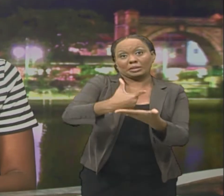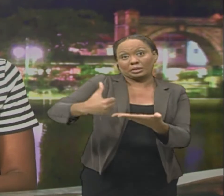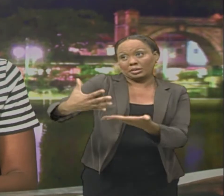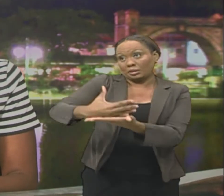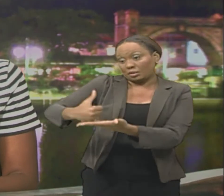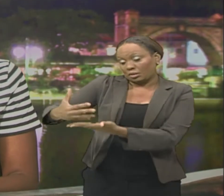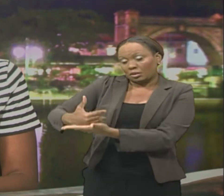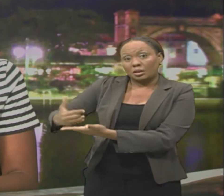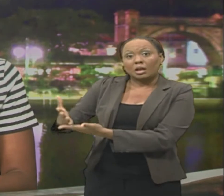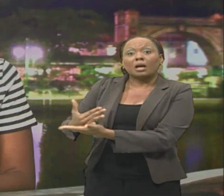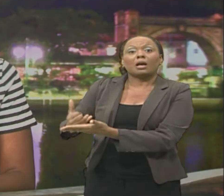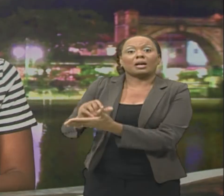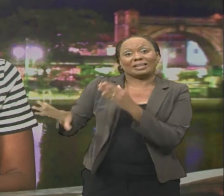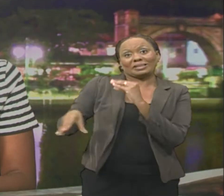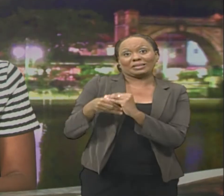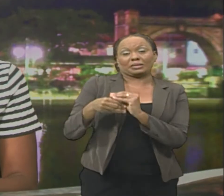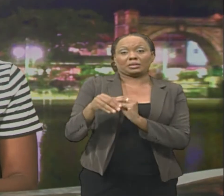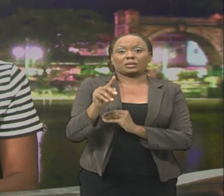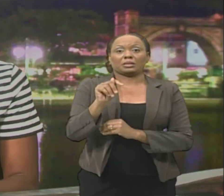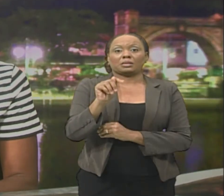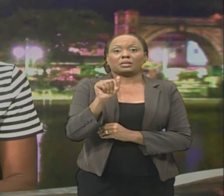by extending the tax base.